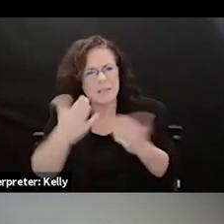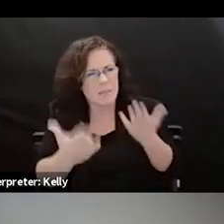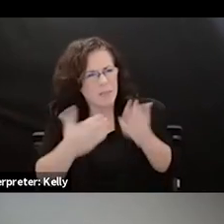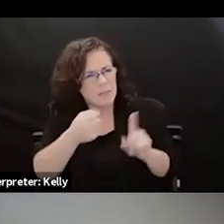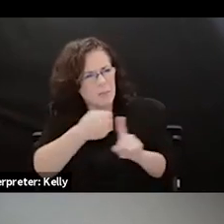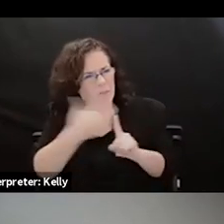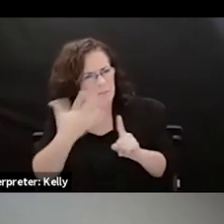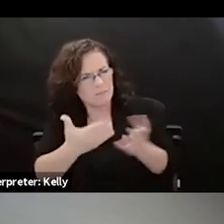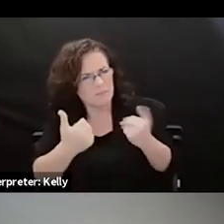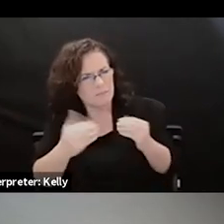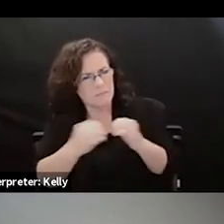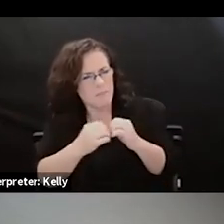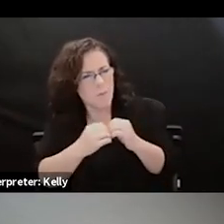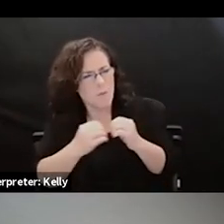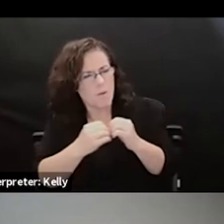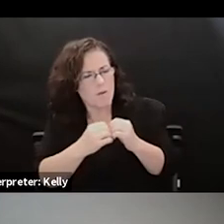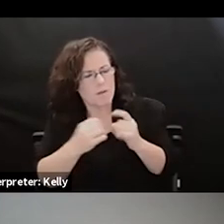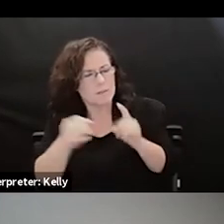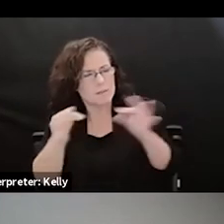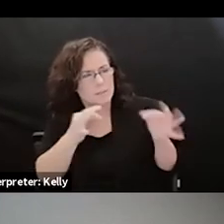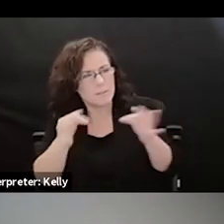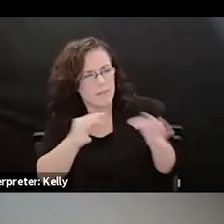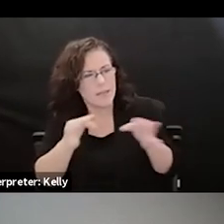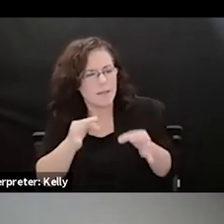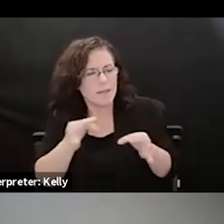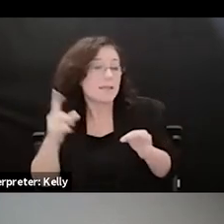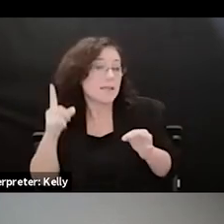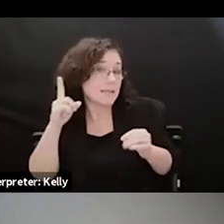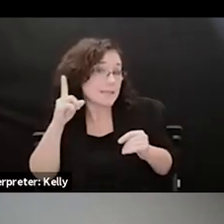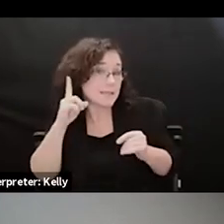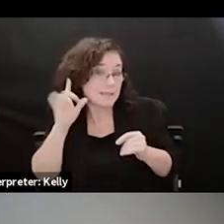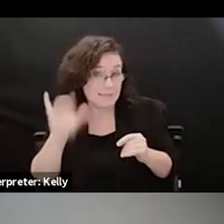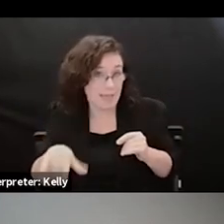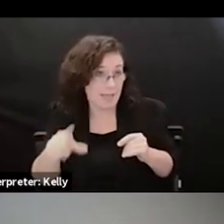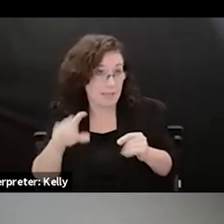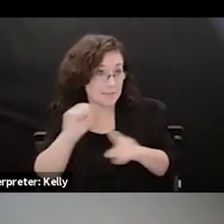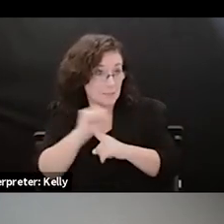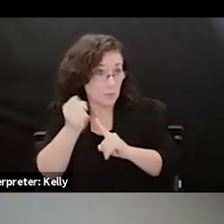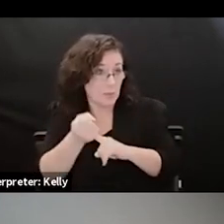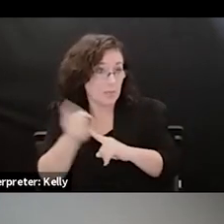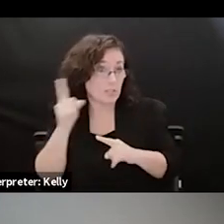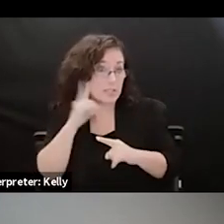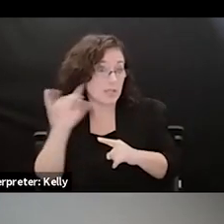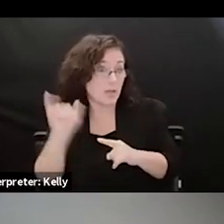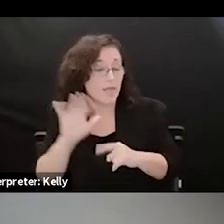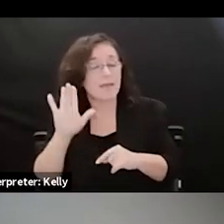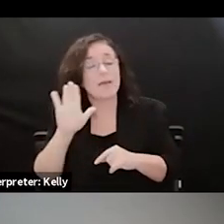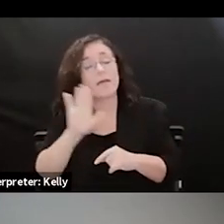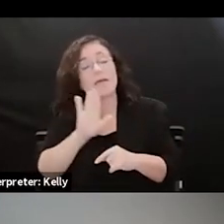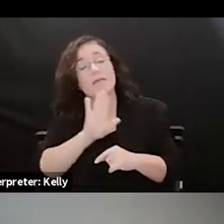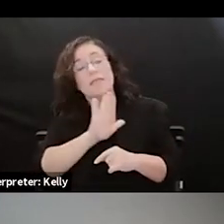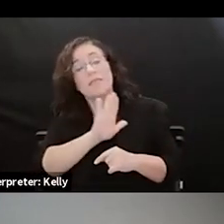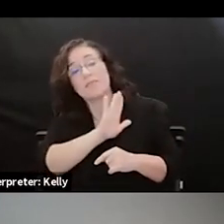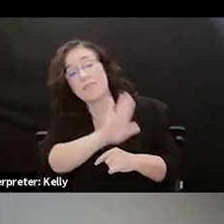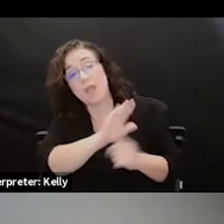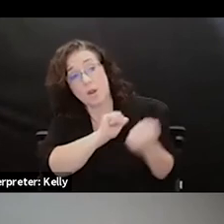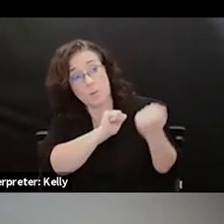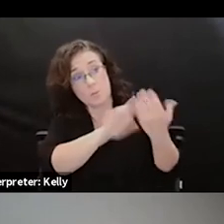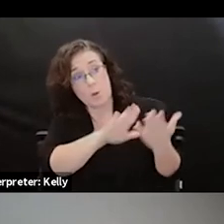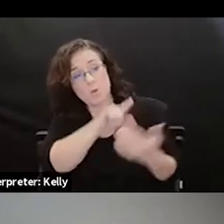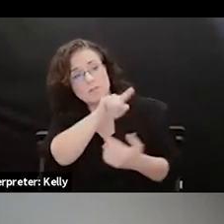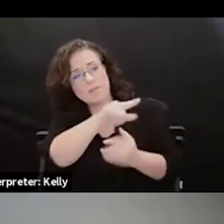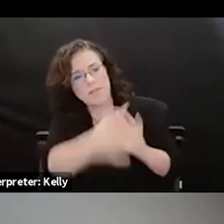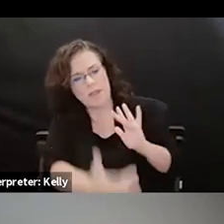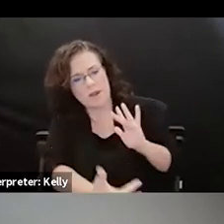intent of that is so it sounds to me like maybe their approach is that they're reaching out to you and turn